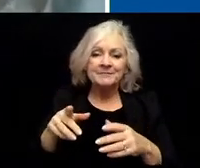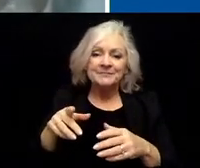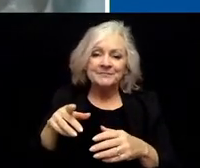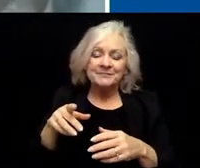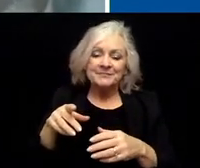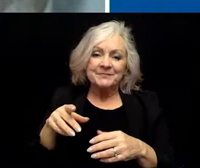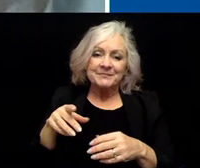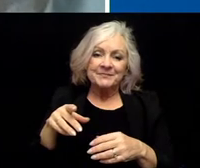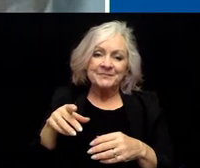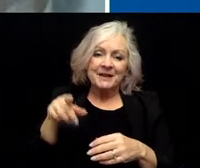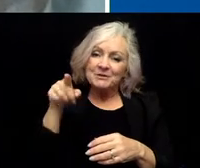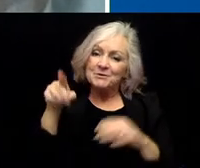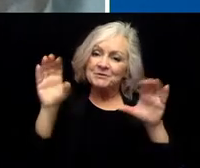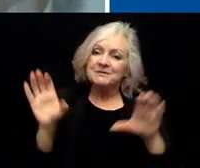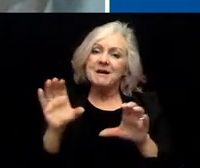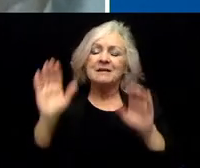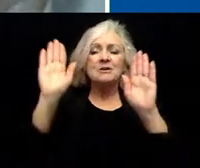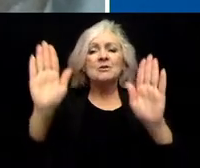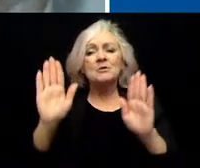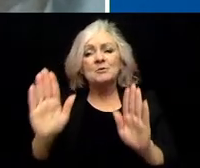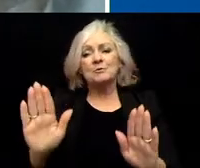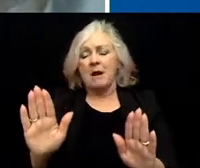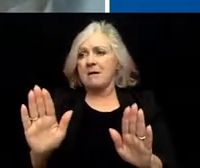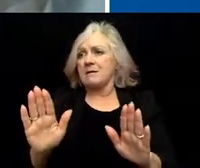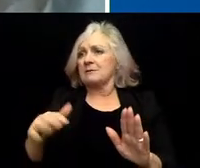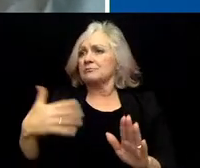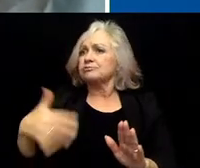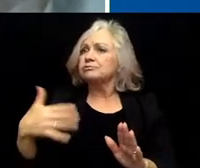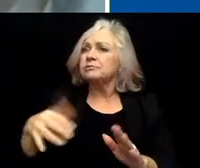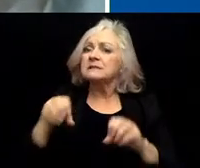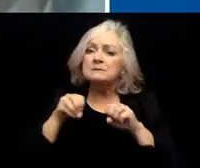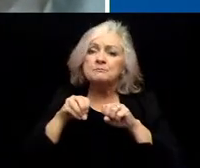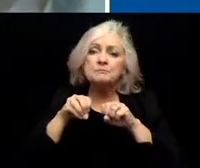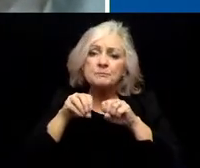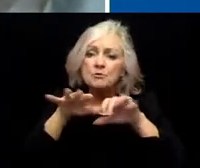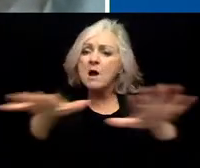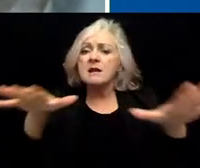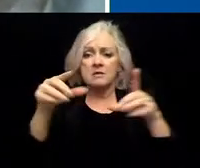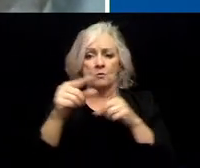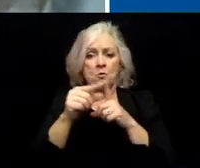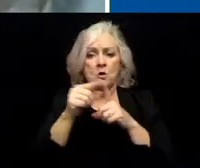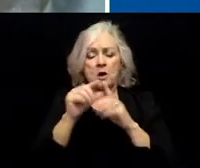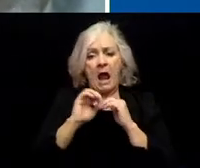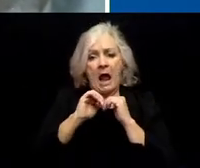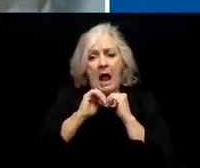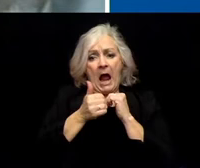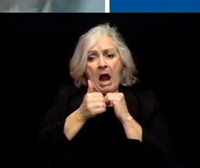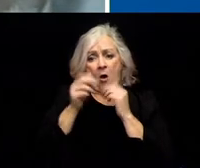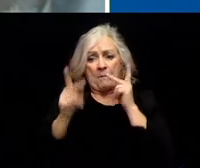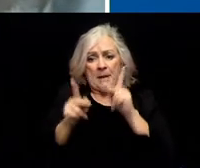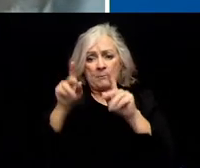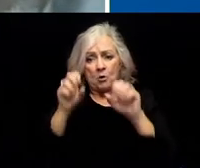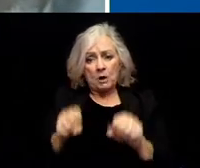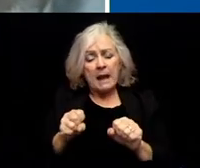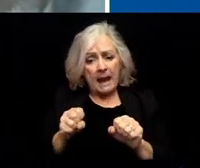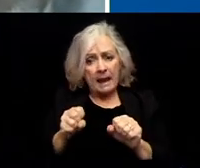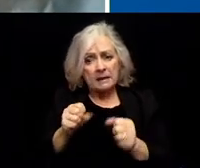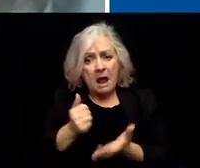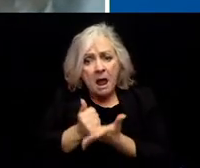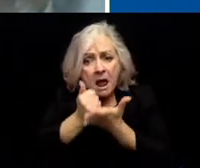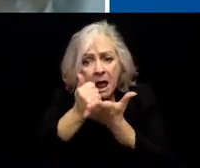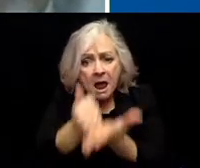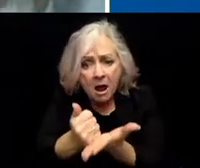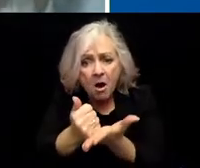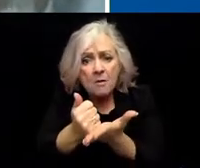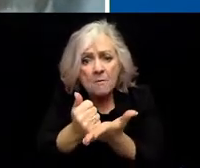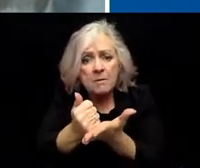But you've done great work on spreading the word about what regular people can do to deliver evidence-based interventions. How does that translate